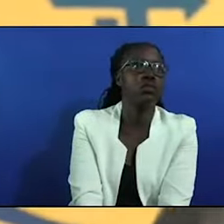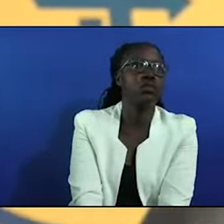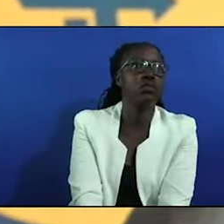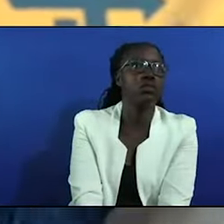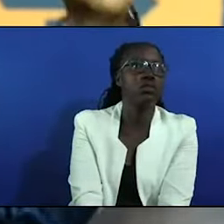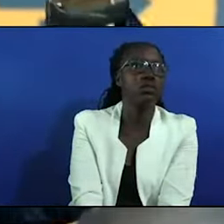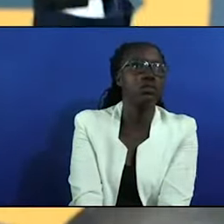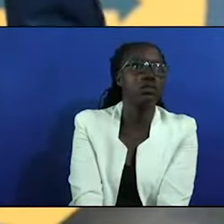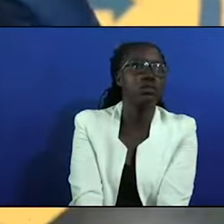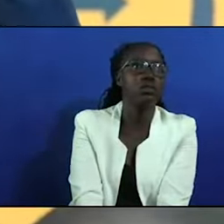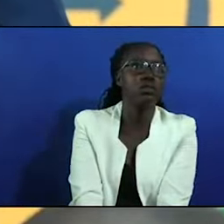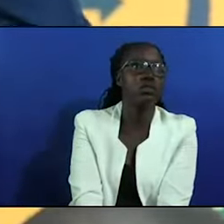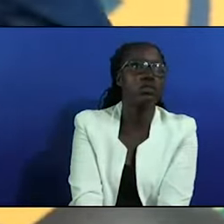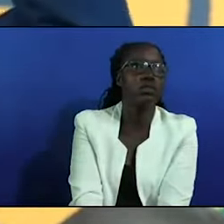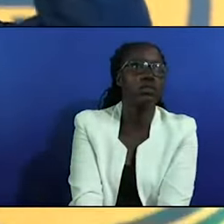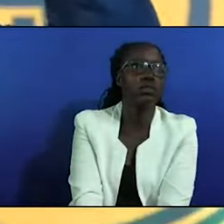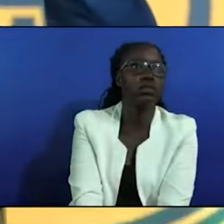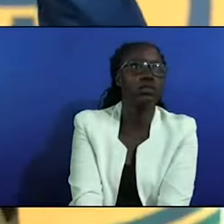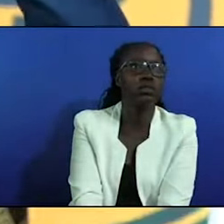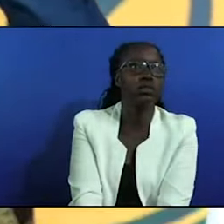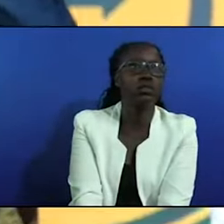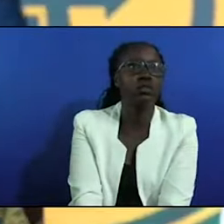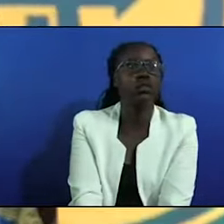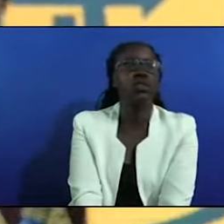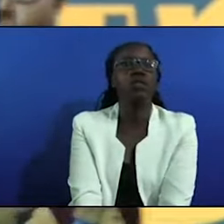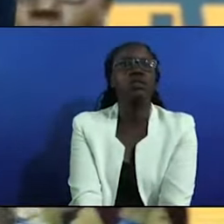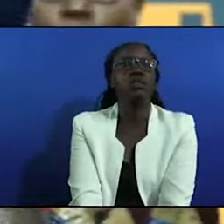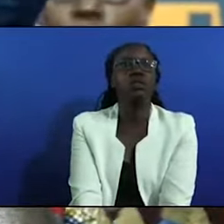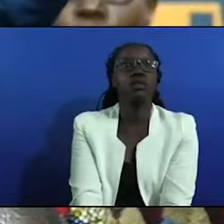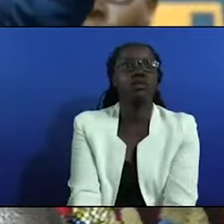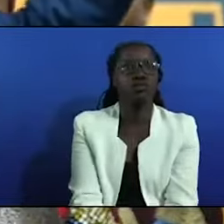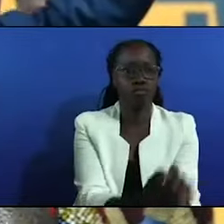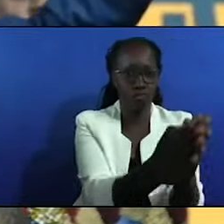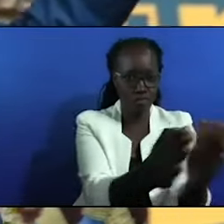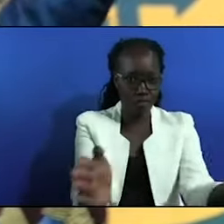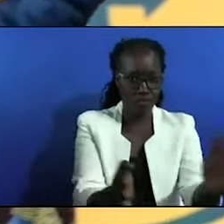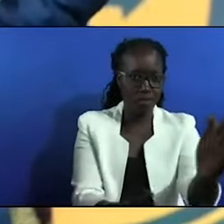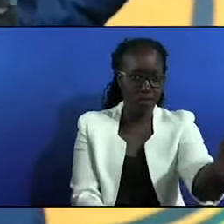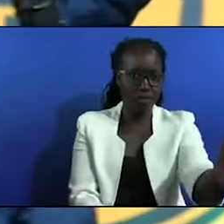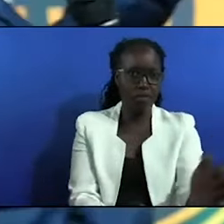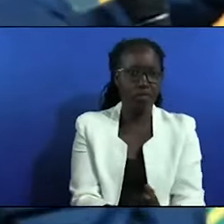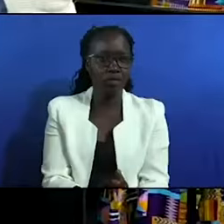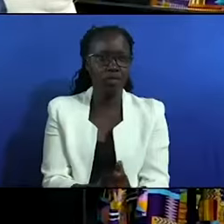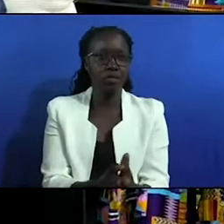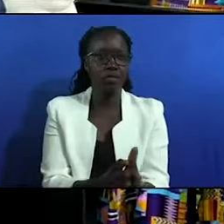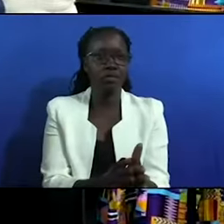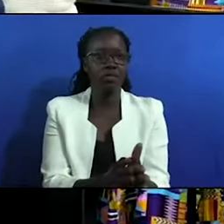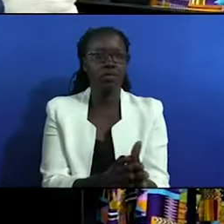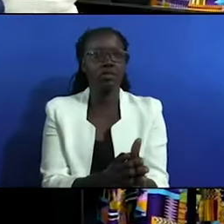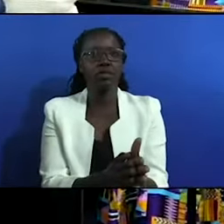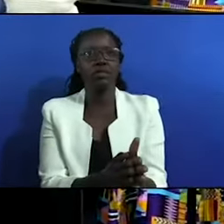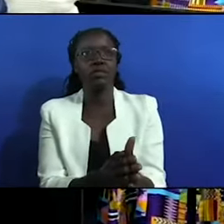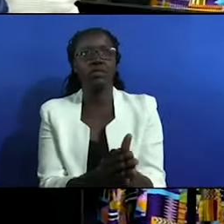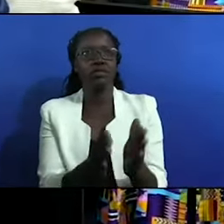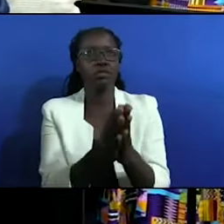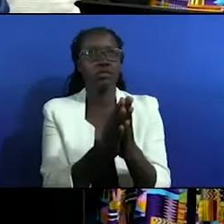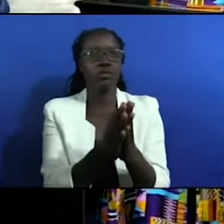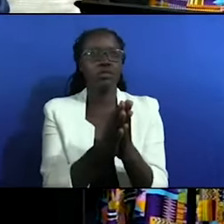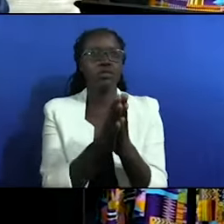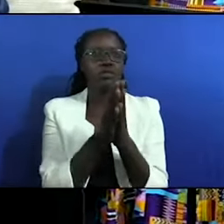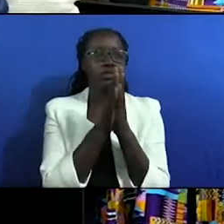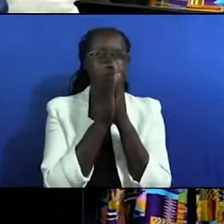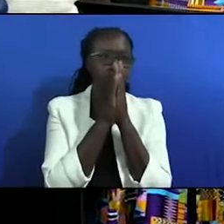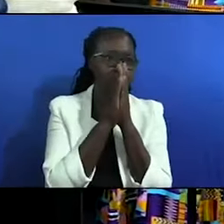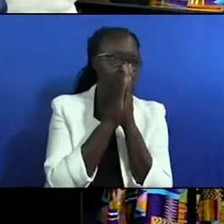preach here if you don't give the second tithe. Or if you don't give the second offering. I don't call it the second tithe myself. I call it an offering. It's an offering of